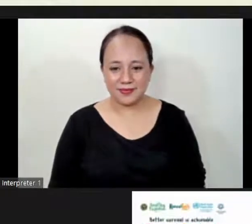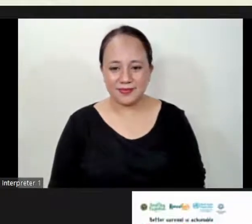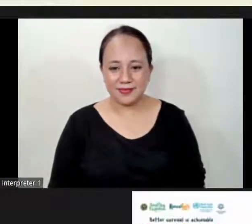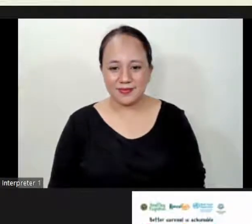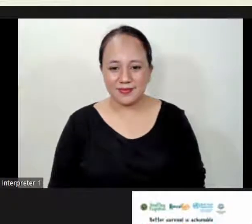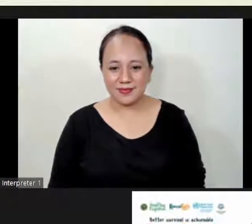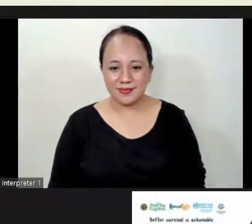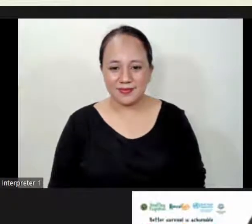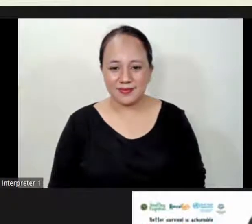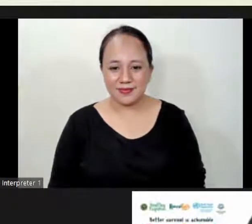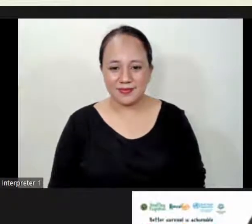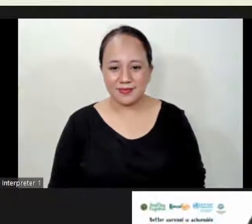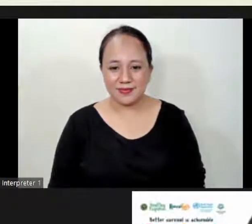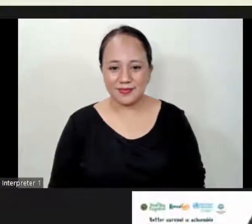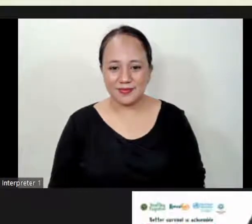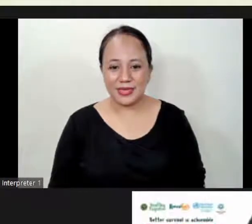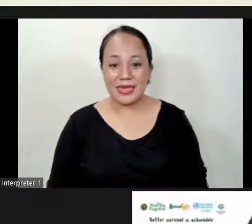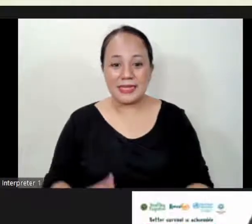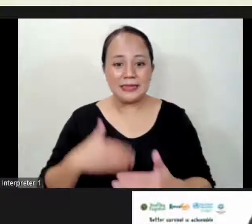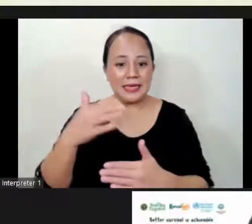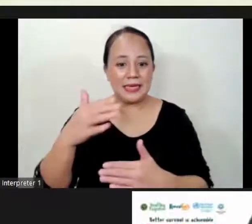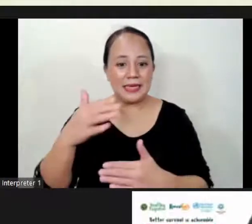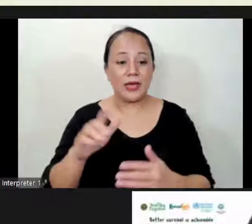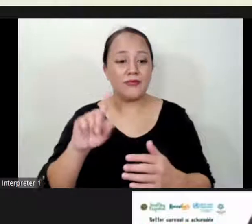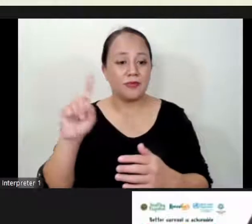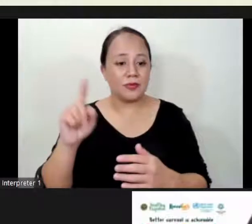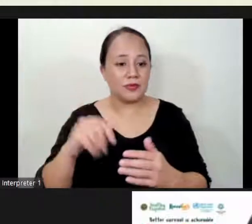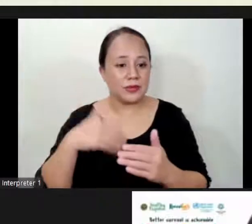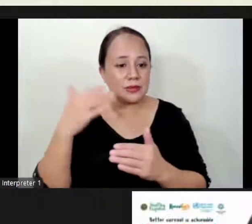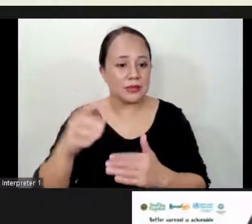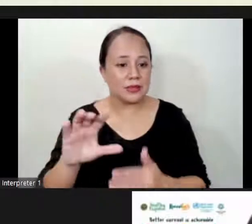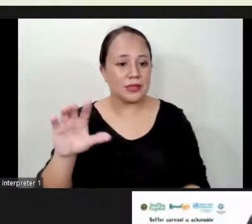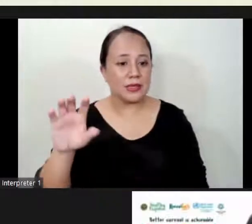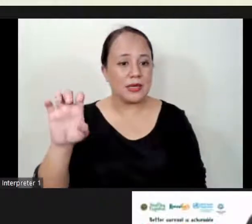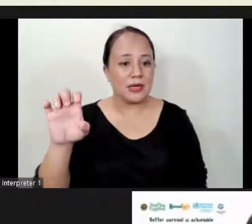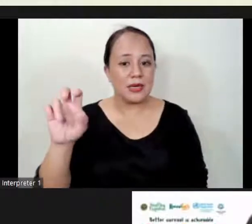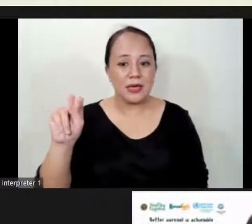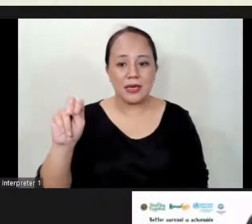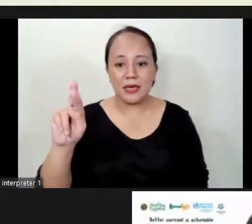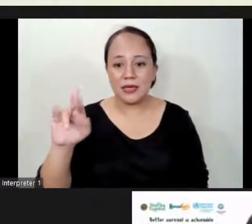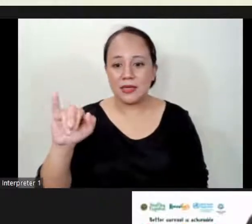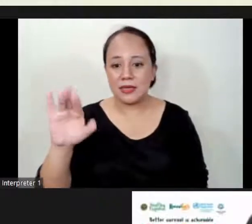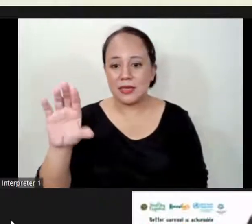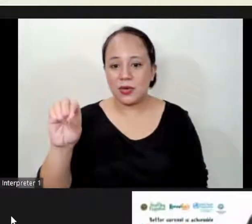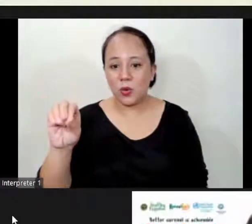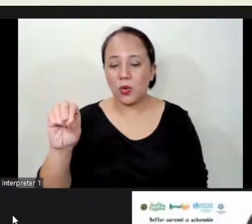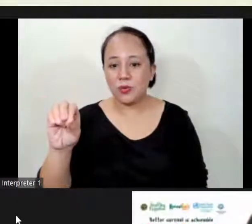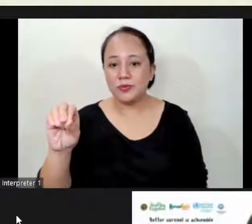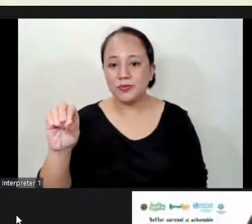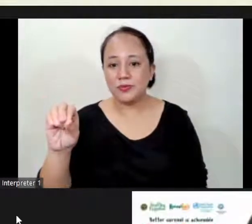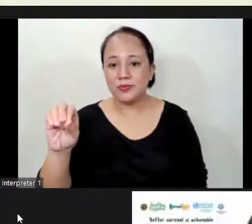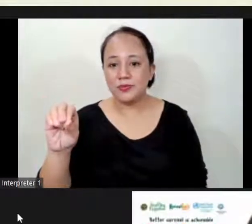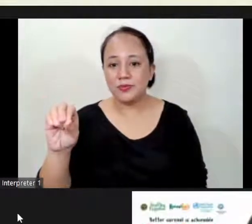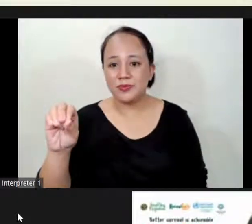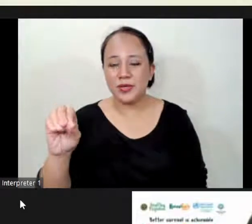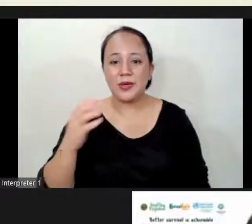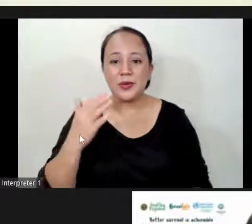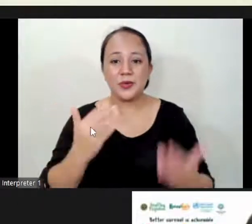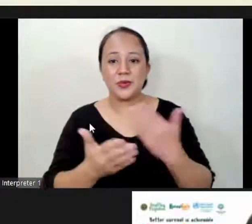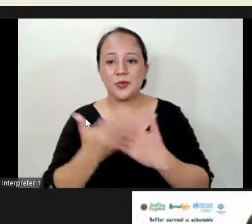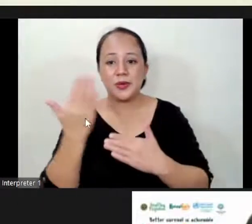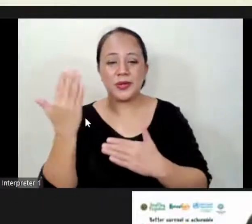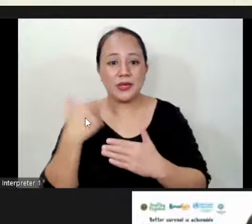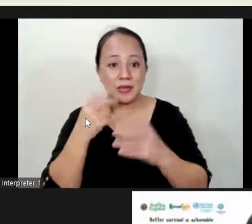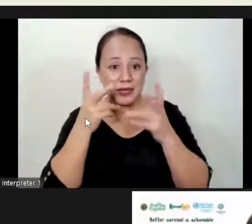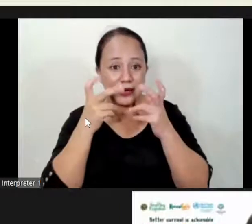Okay, let's move to Enrico and go back to Angie. Enrico Ragaza, please. Yes, good morning. I hope you